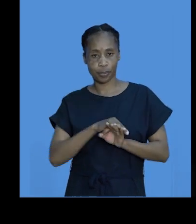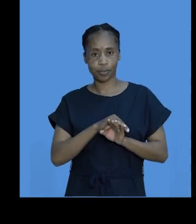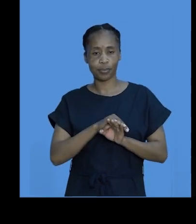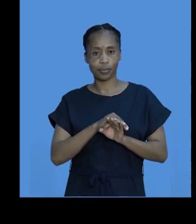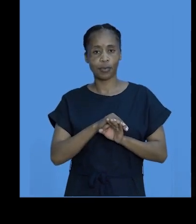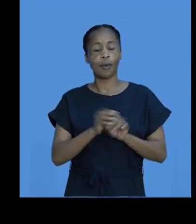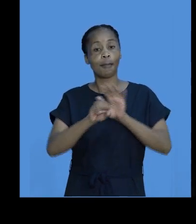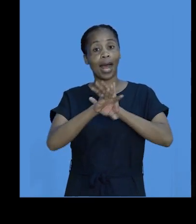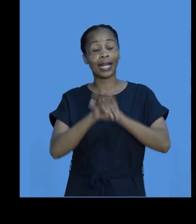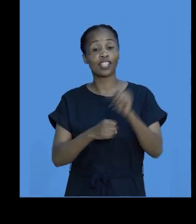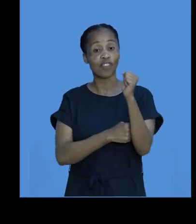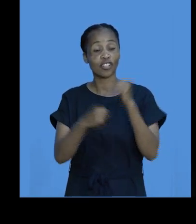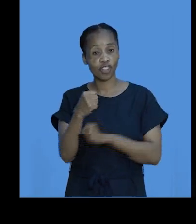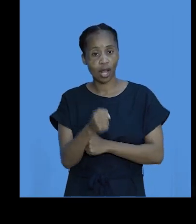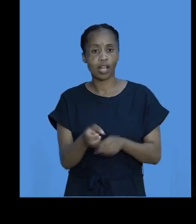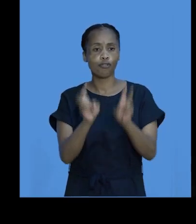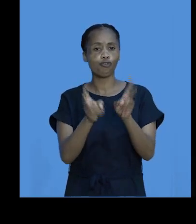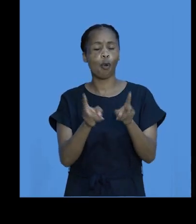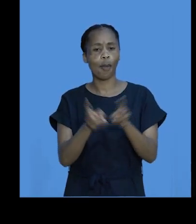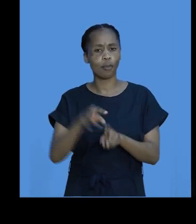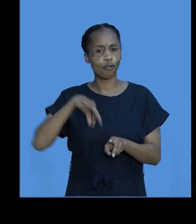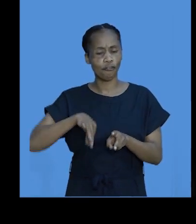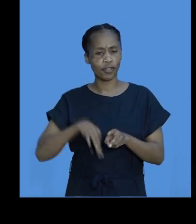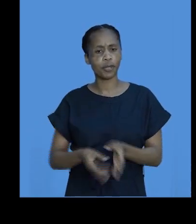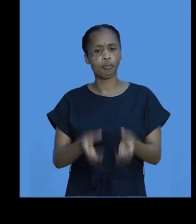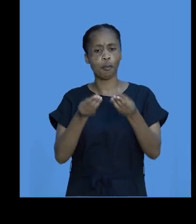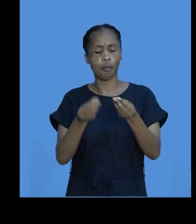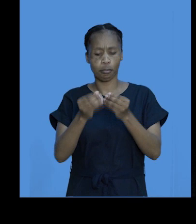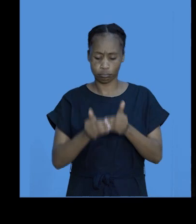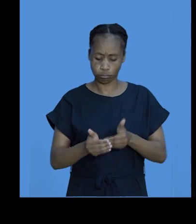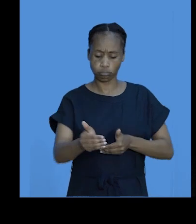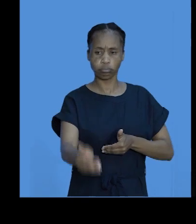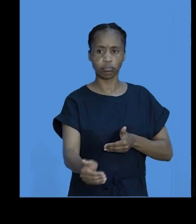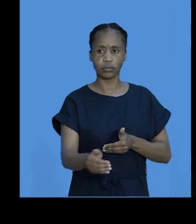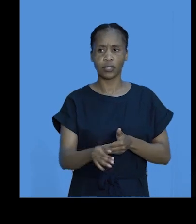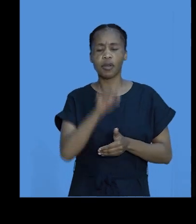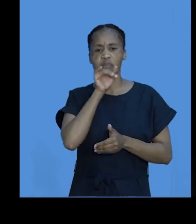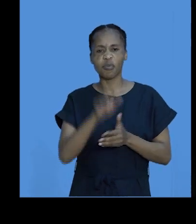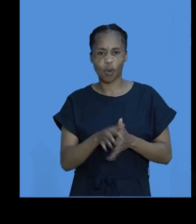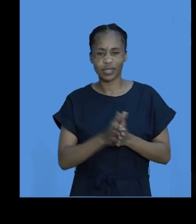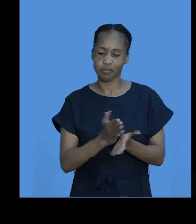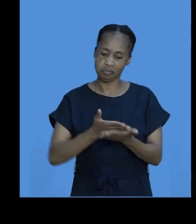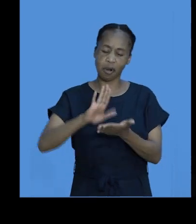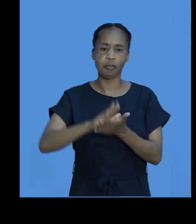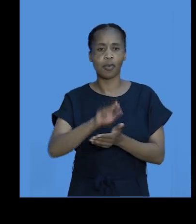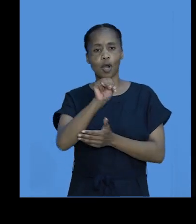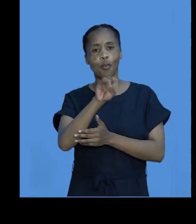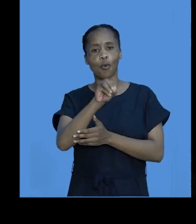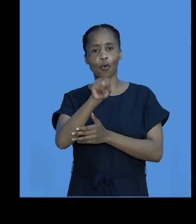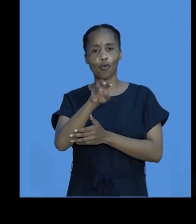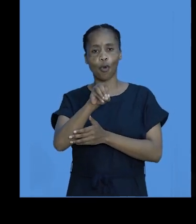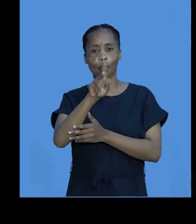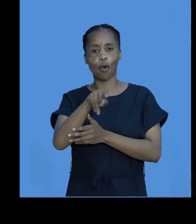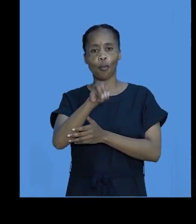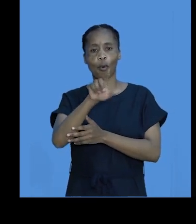imperfect market structure that experiences a normal profit in the long run. We are obviously going to eliminate there a monopoly